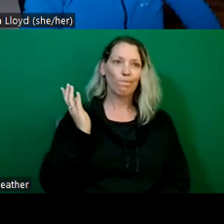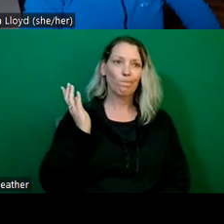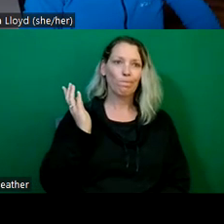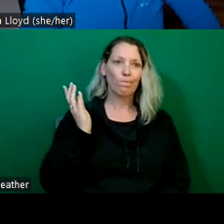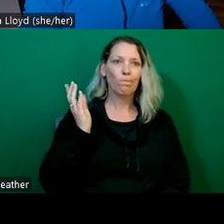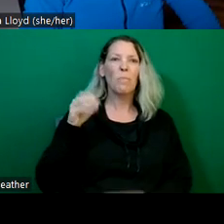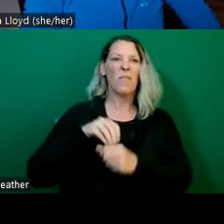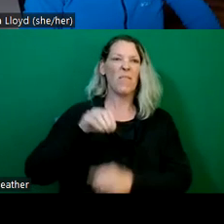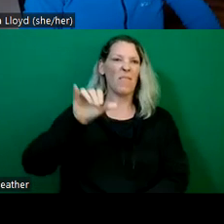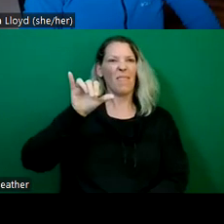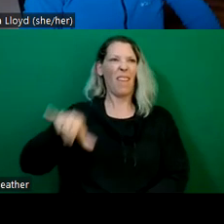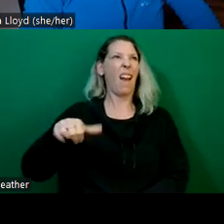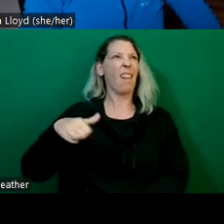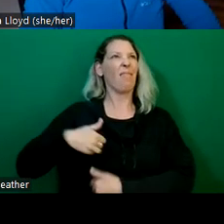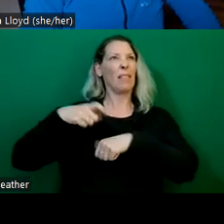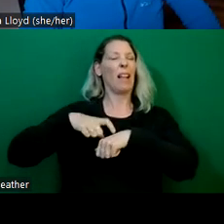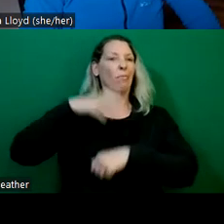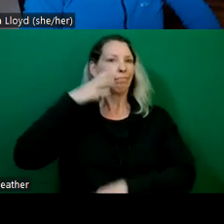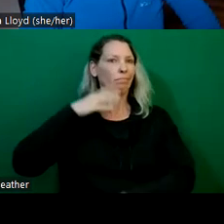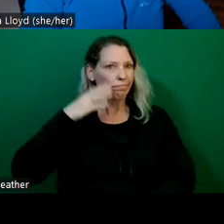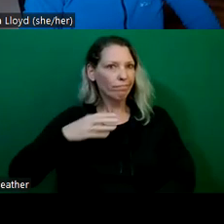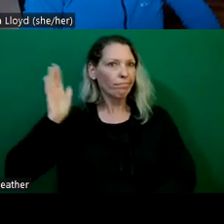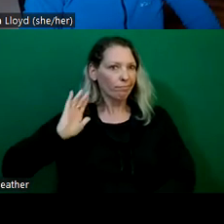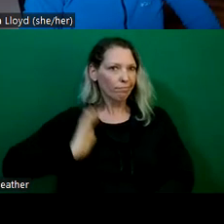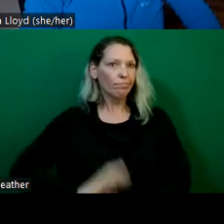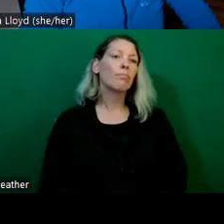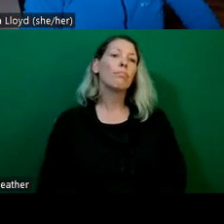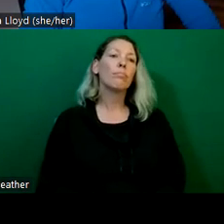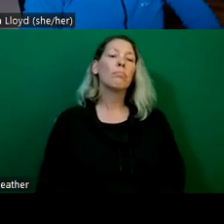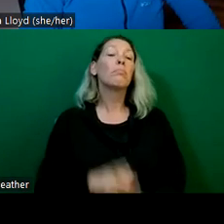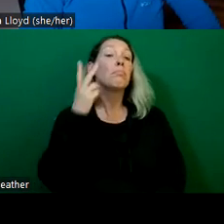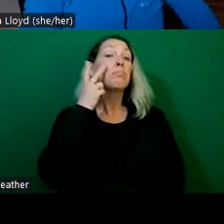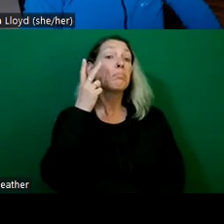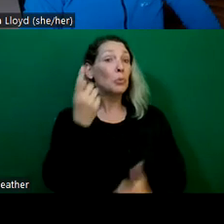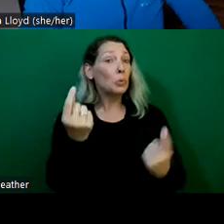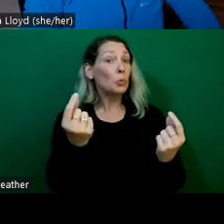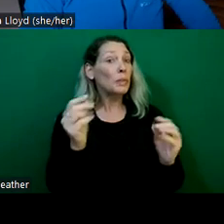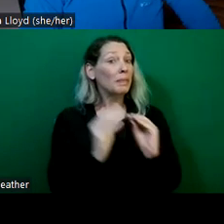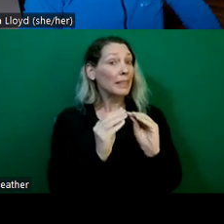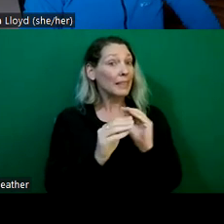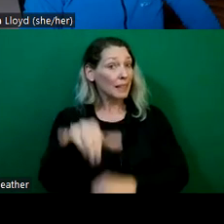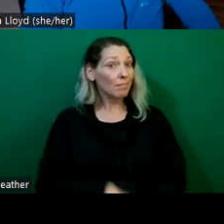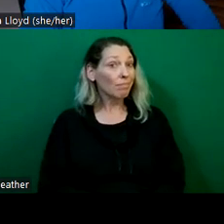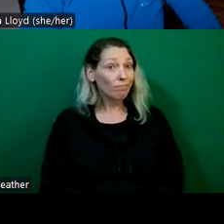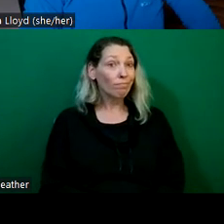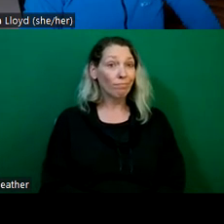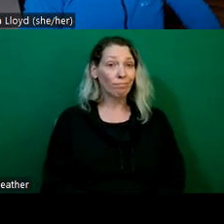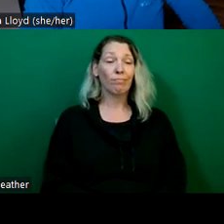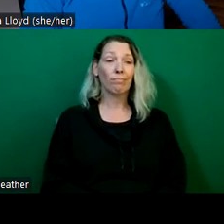in that lifetime experience. So let's see what we can do about that.